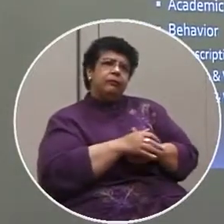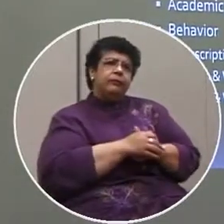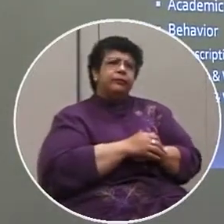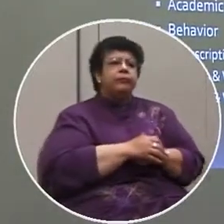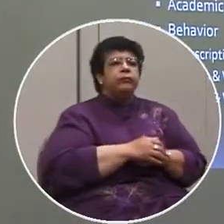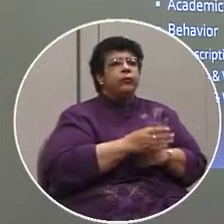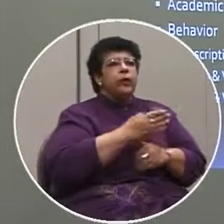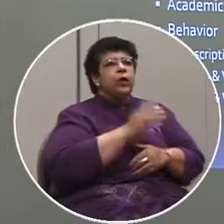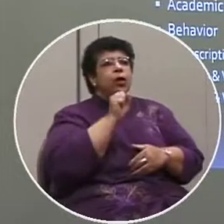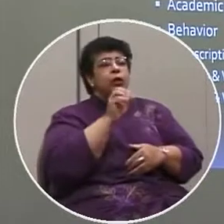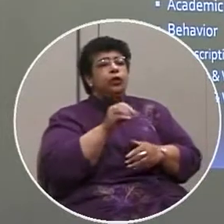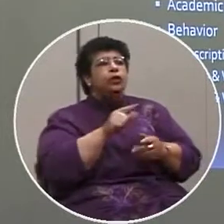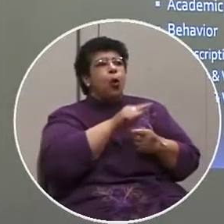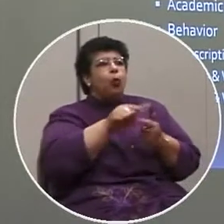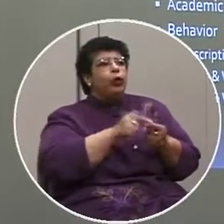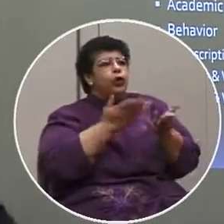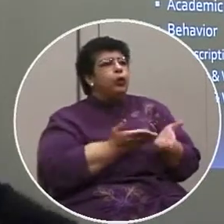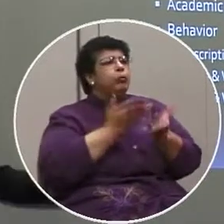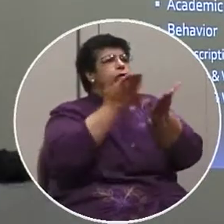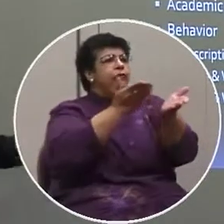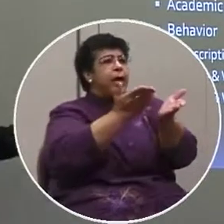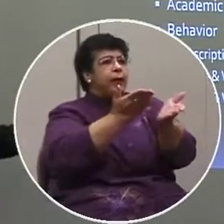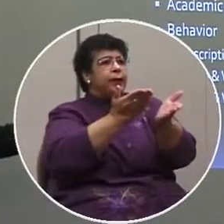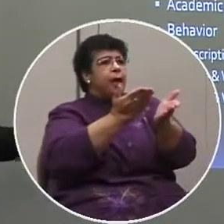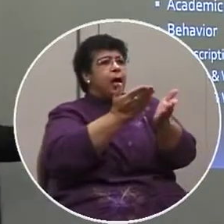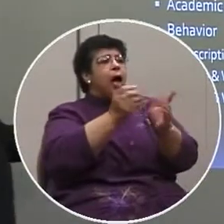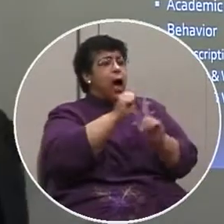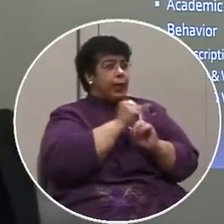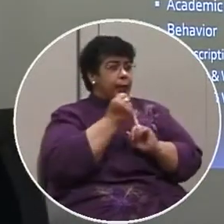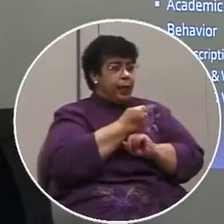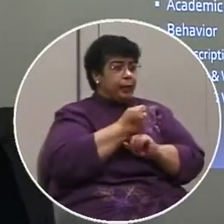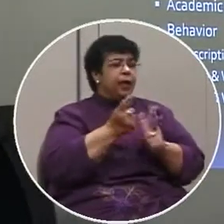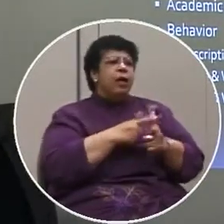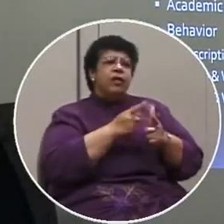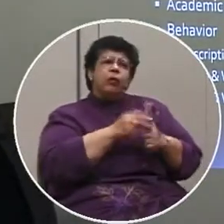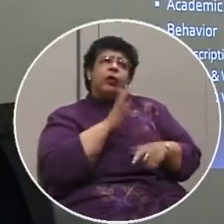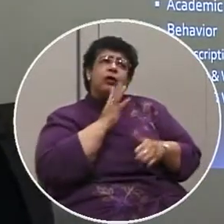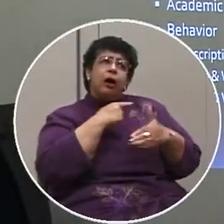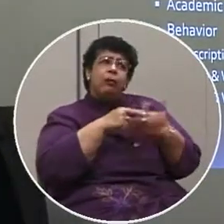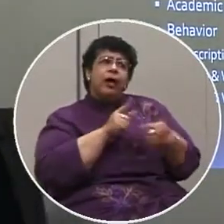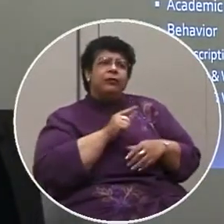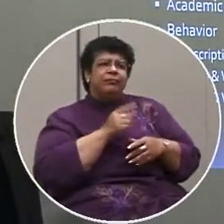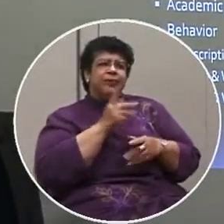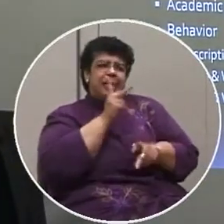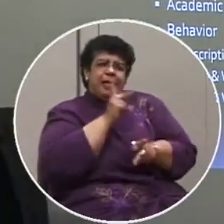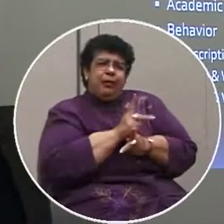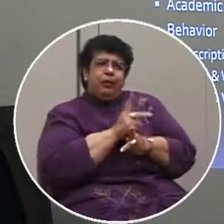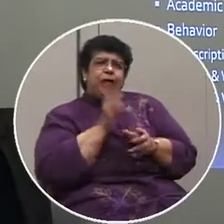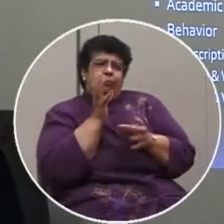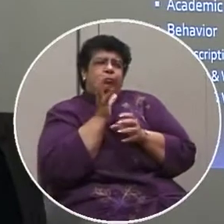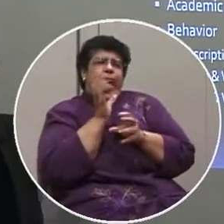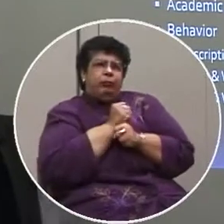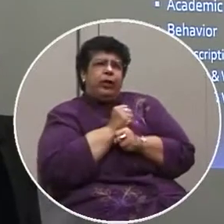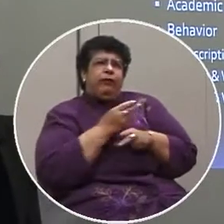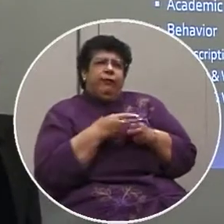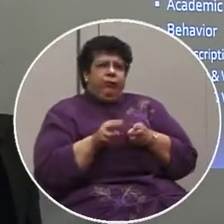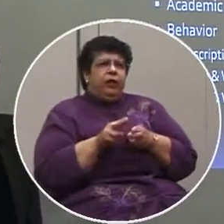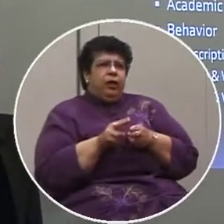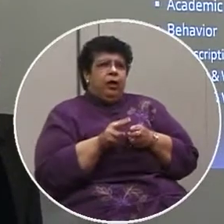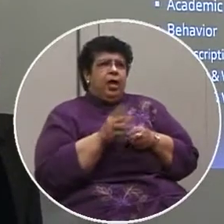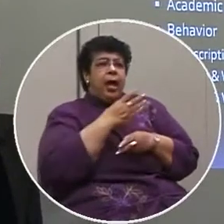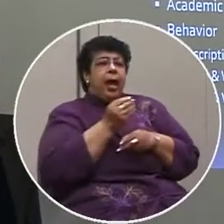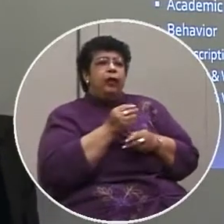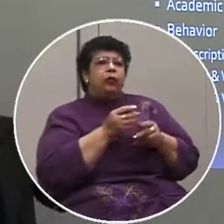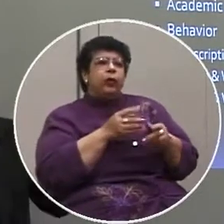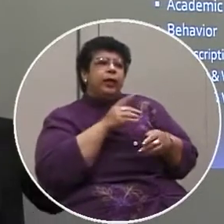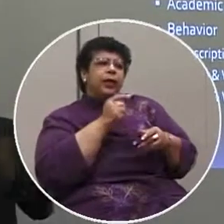So in presenting a case, we talked about the importance of keeping it really brief so that we can get down to the nitty-gritty very